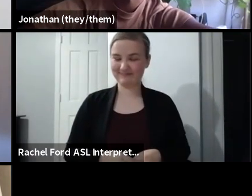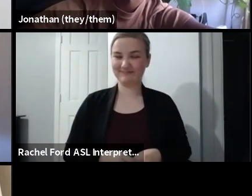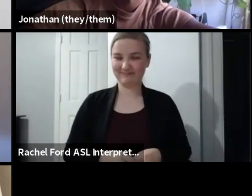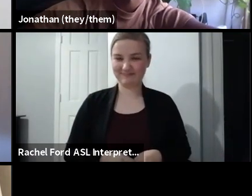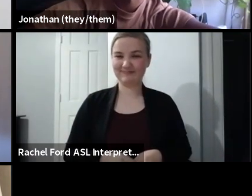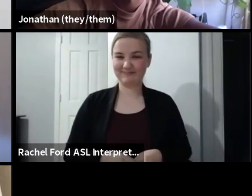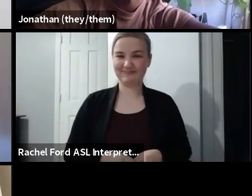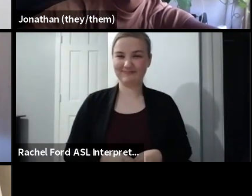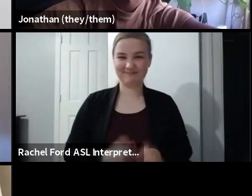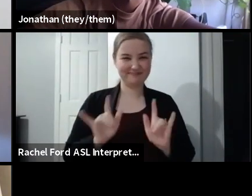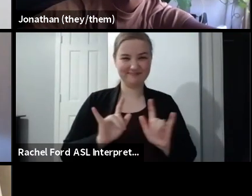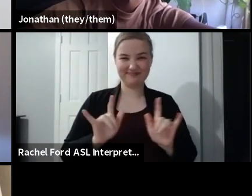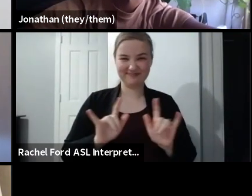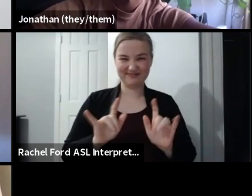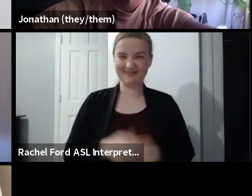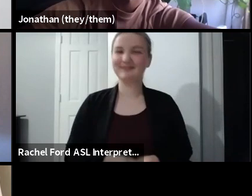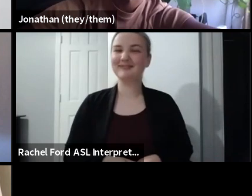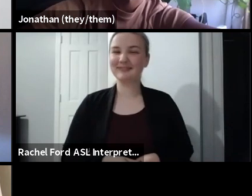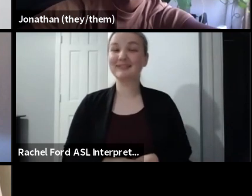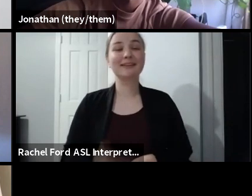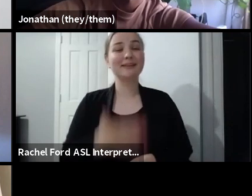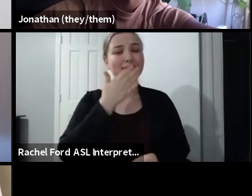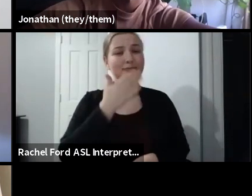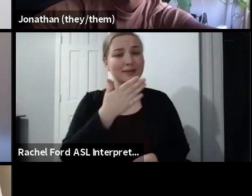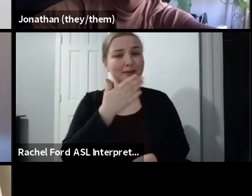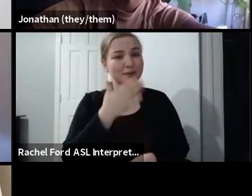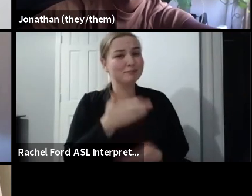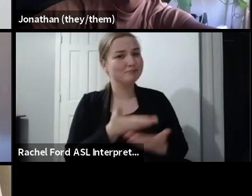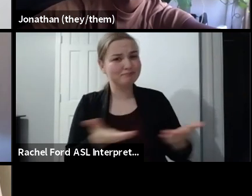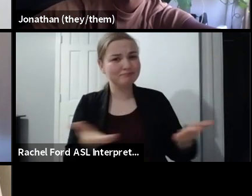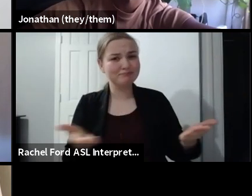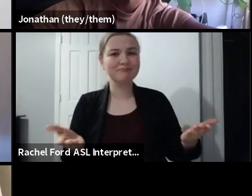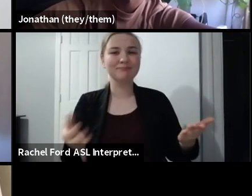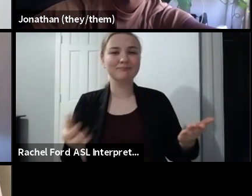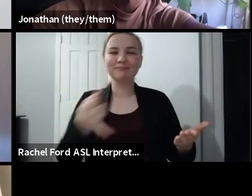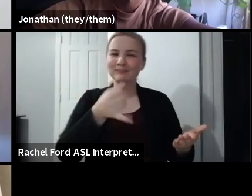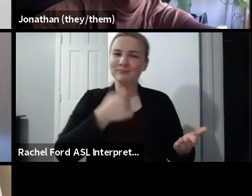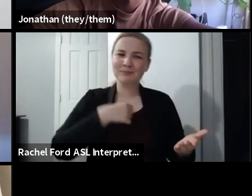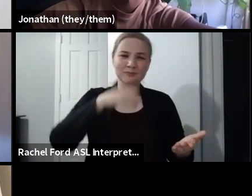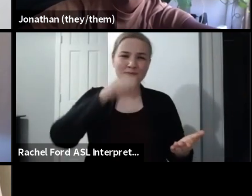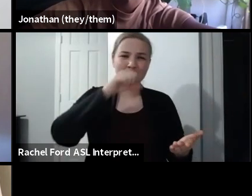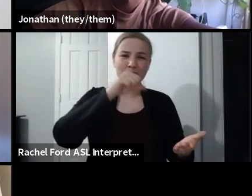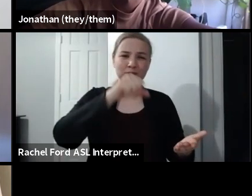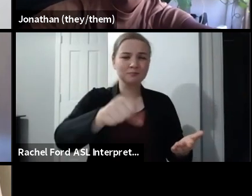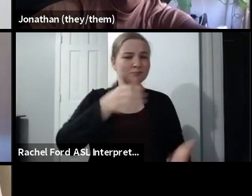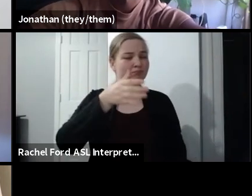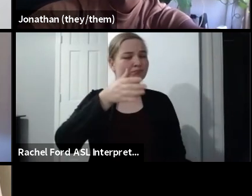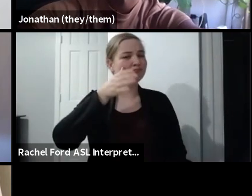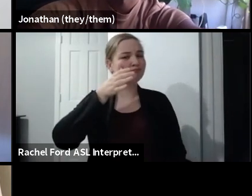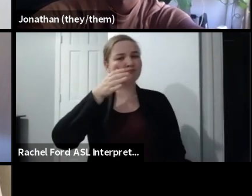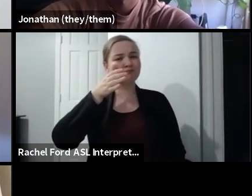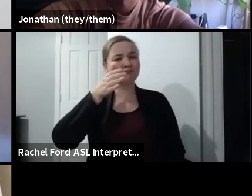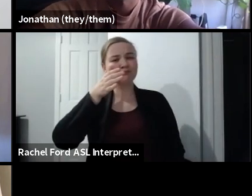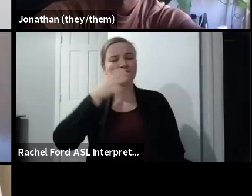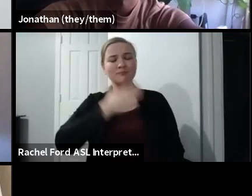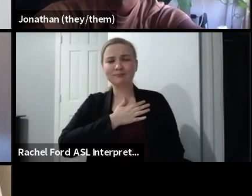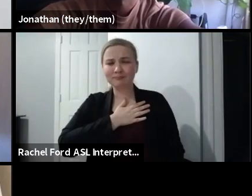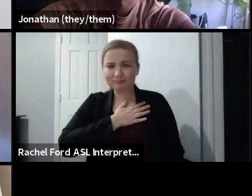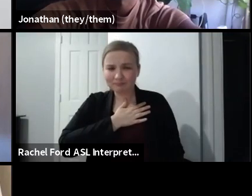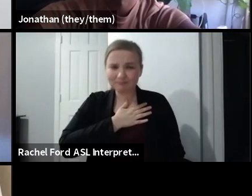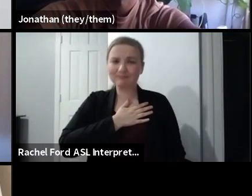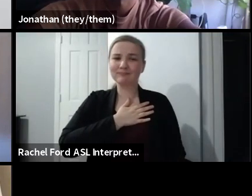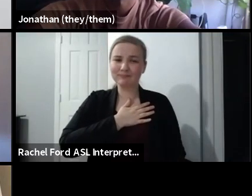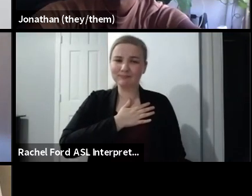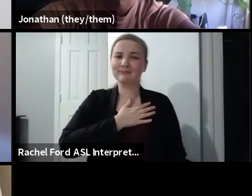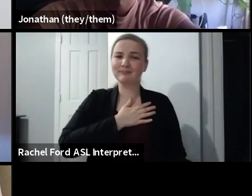Thank you, everyone. I love hearing this talk. It was just, it warms my heart.